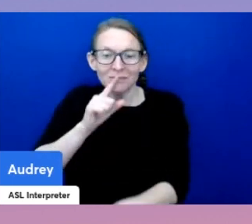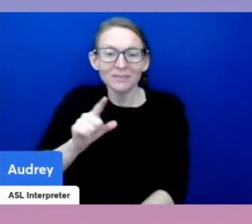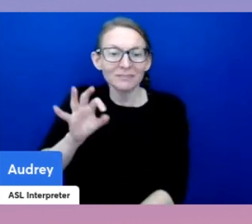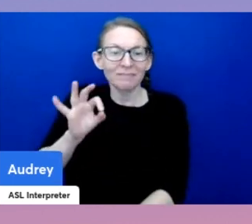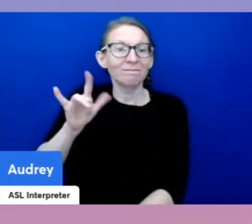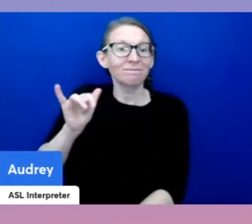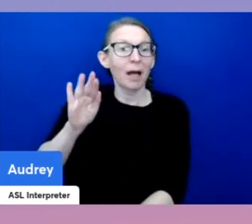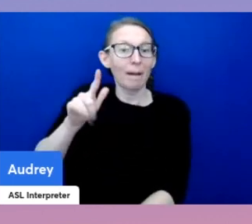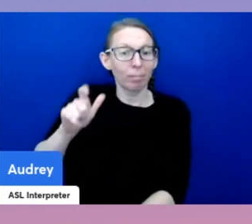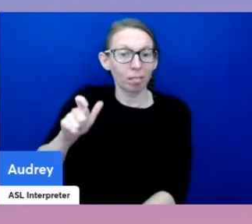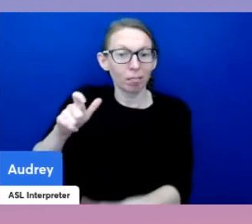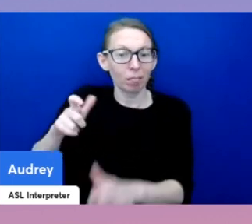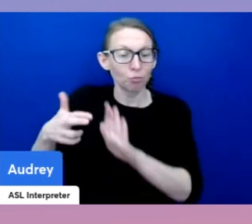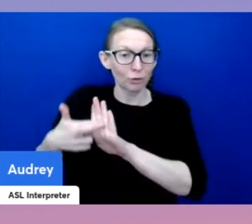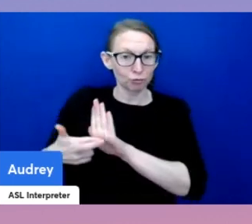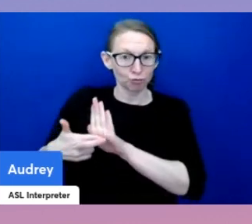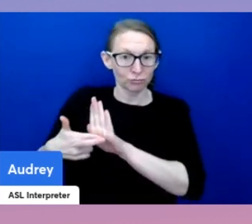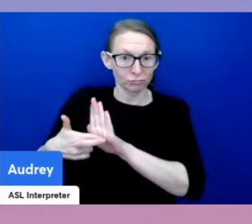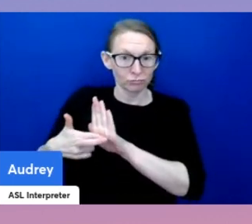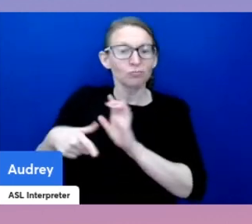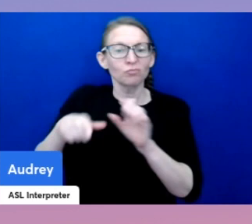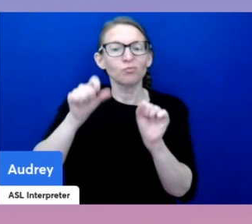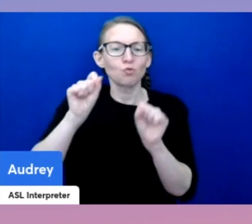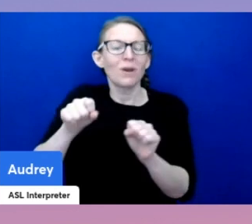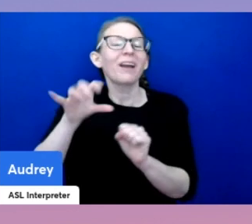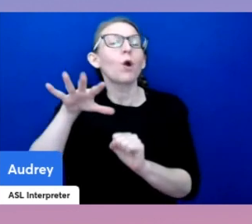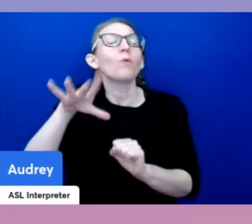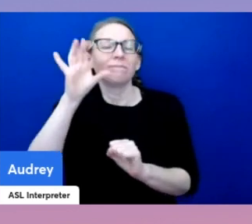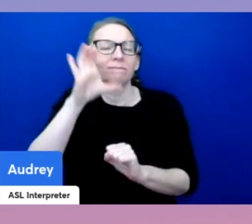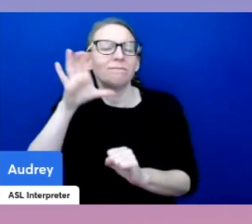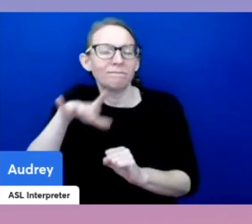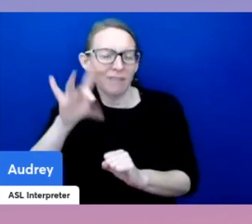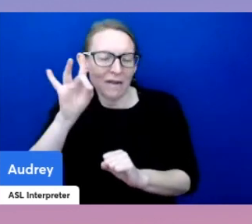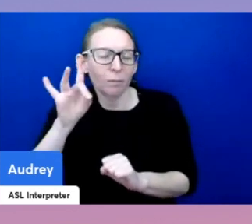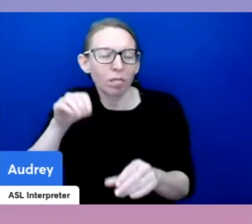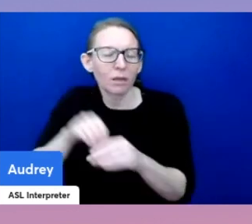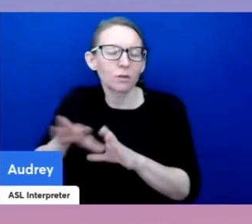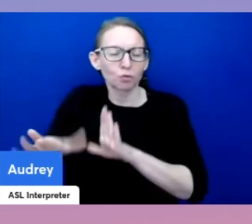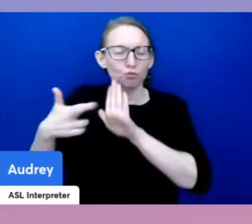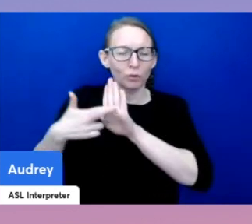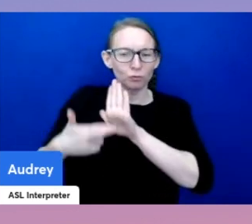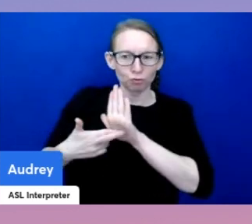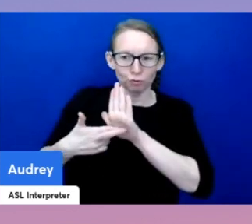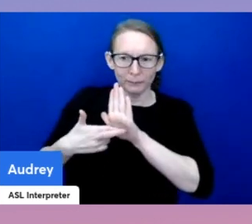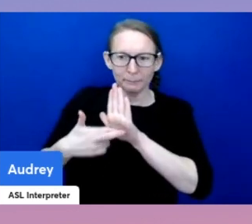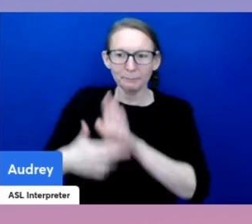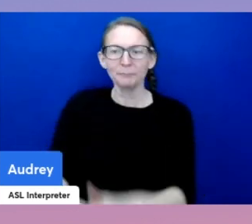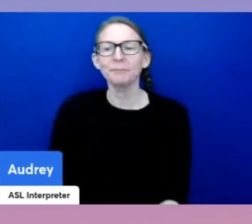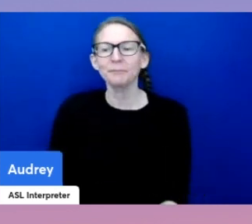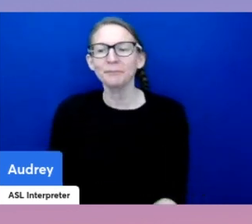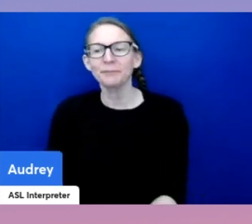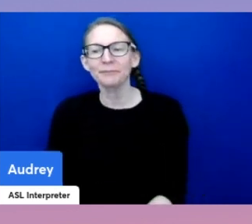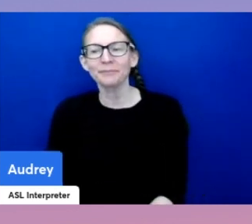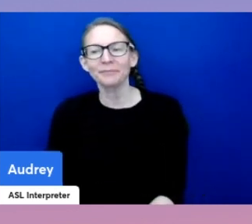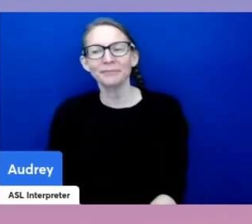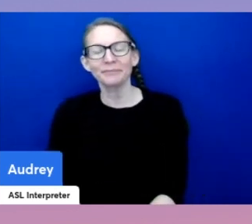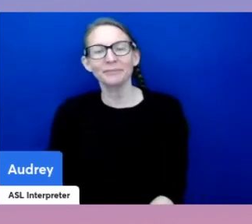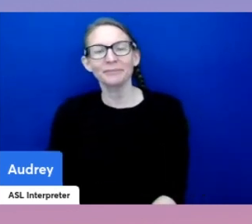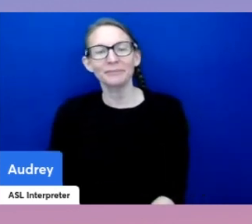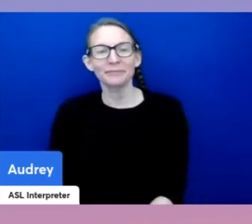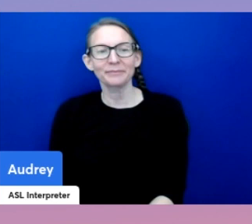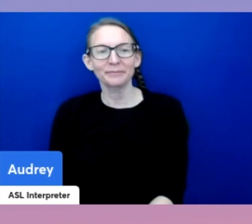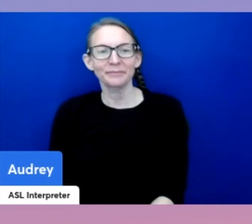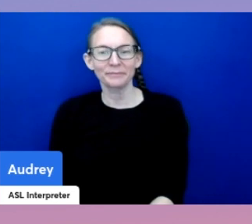registry. So you can find in registry, and then you can